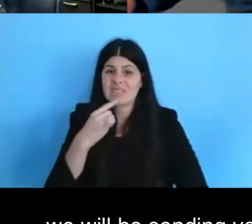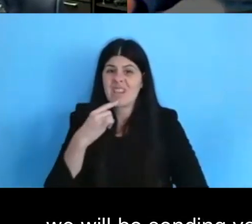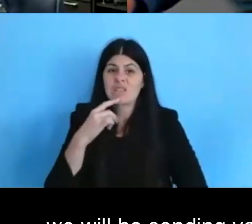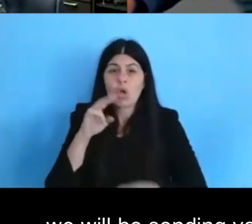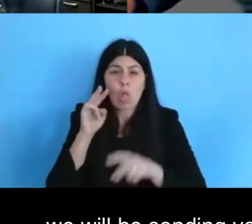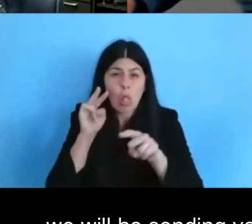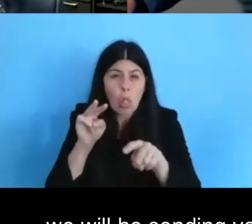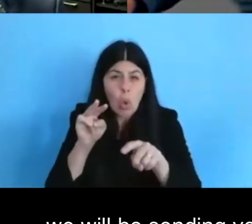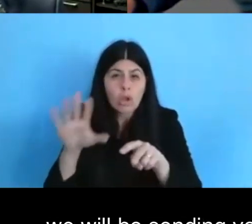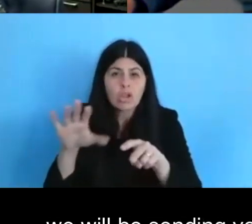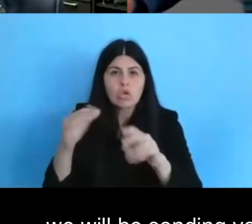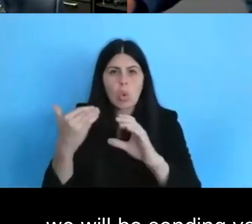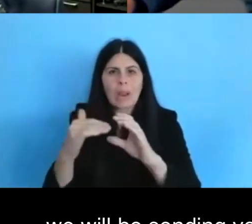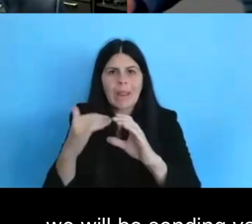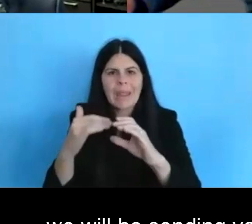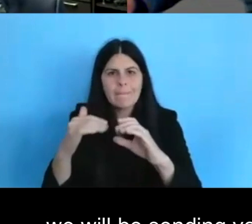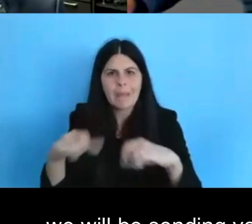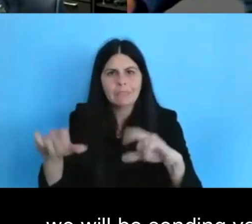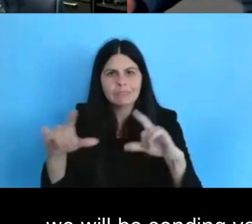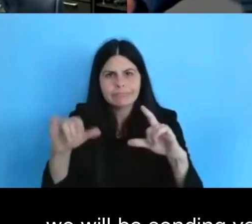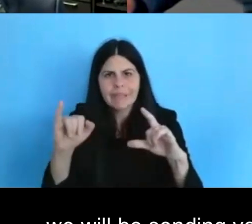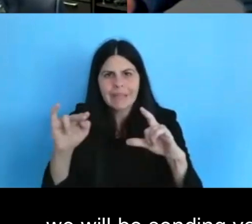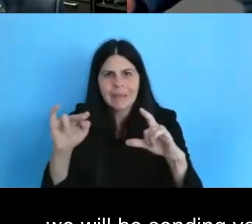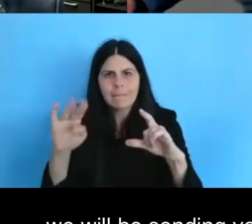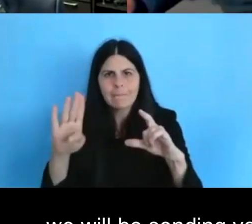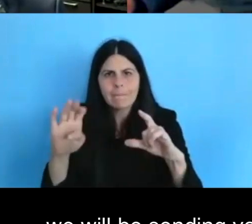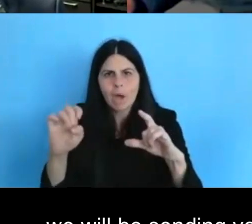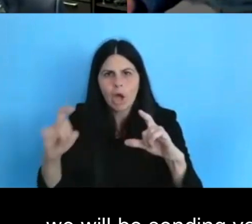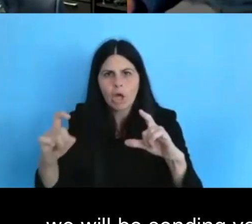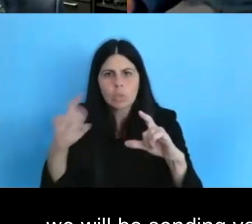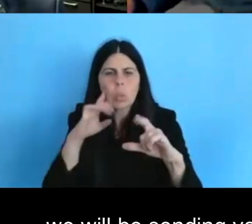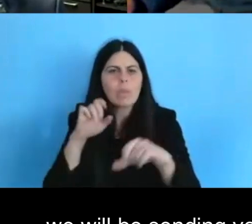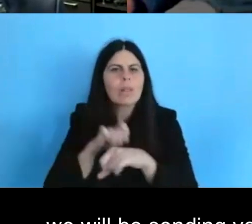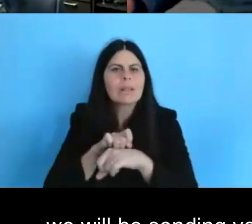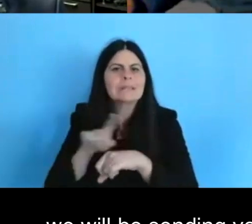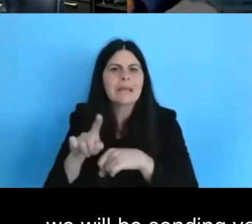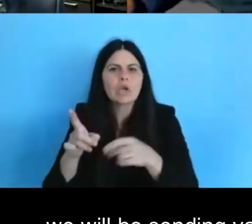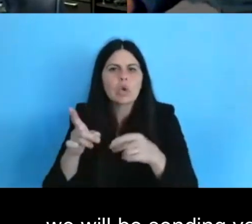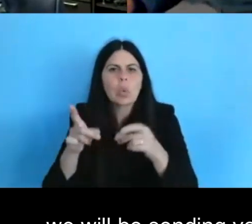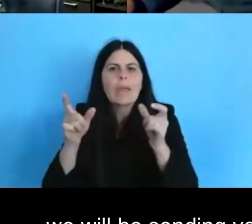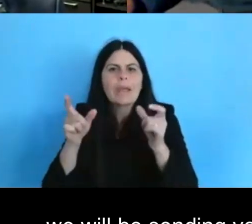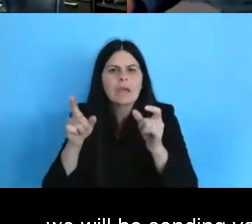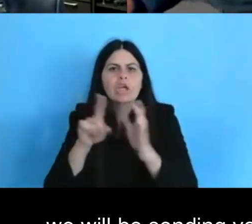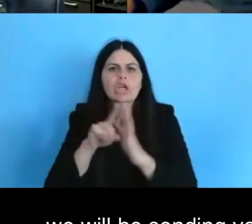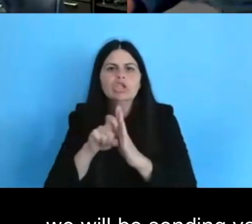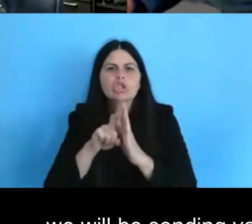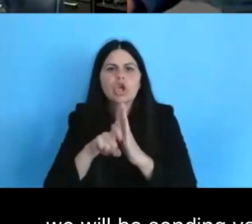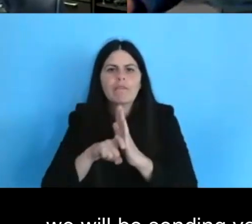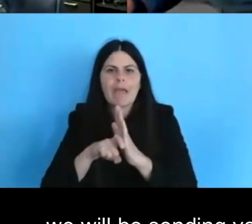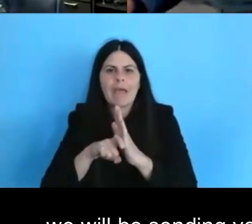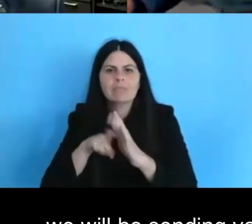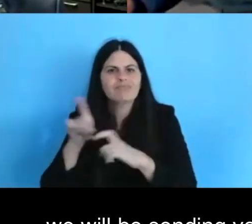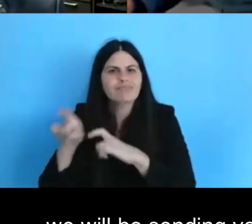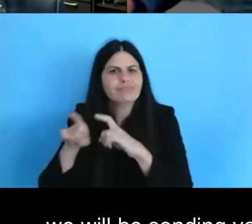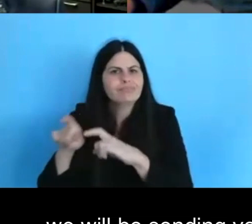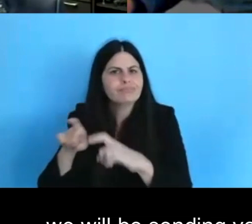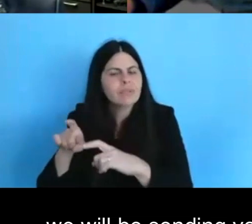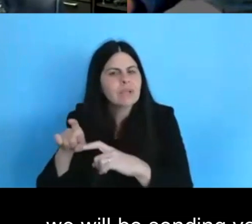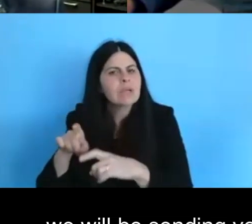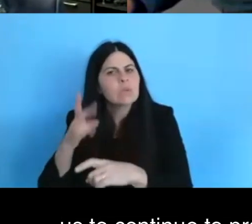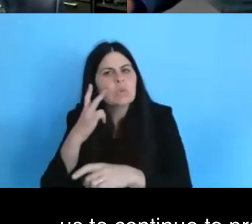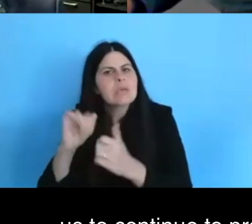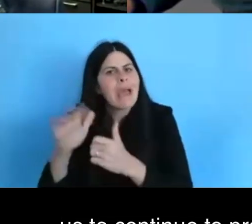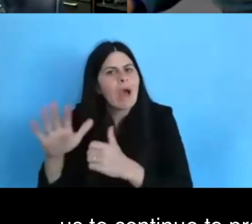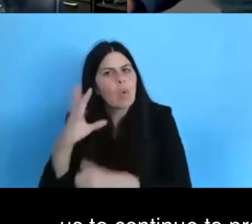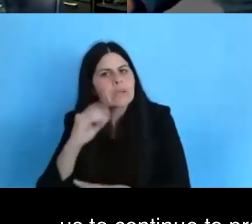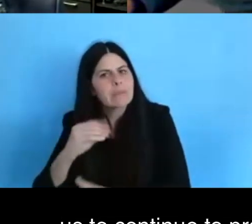will be sending you a quick survey to find out how this experience landed for you, and that allows